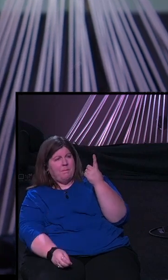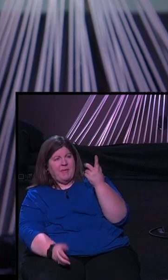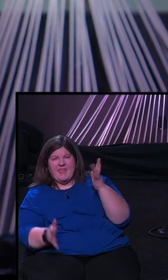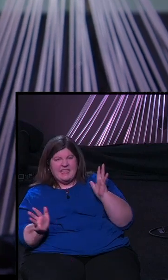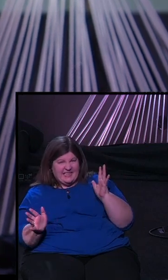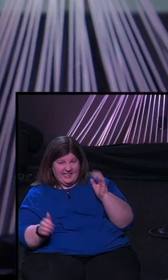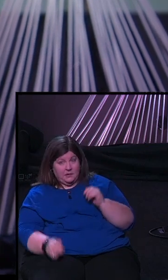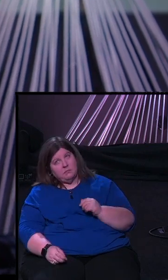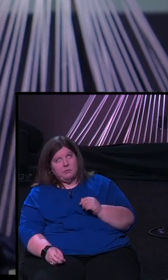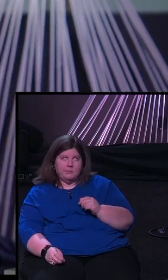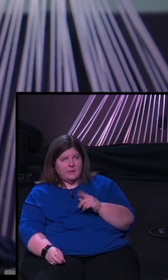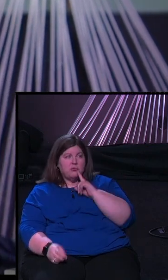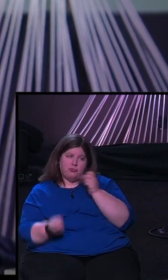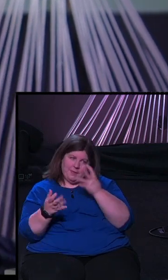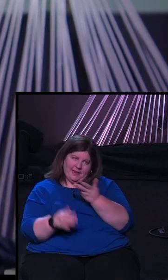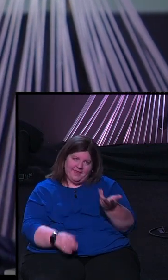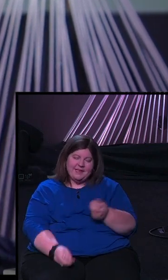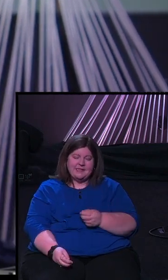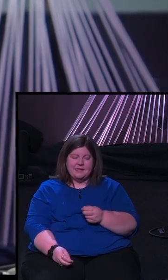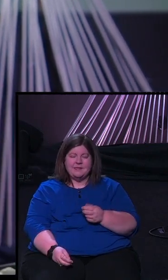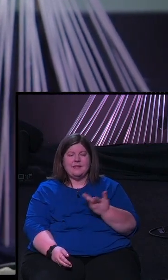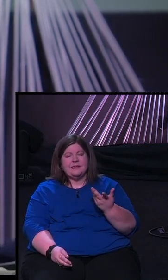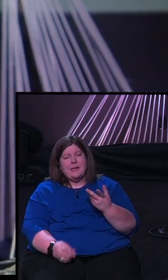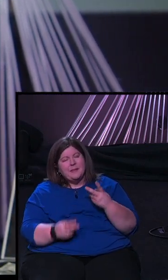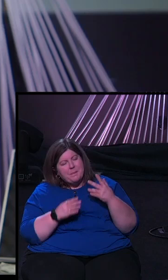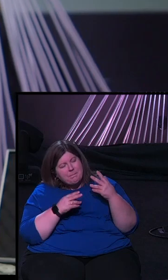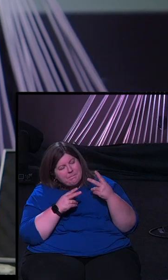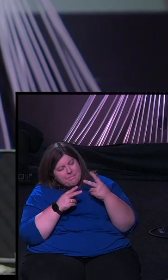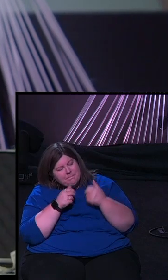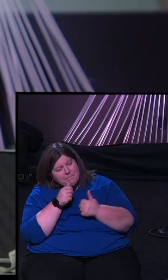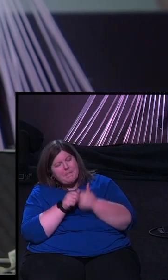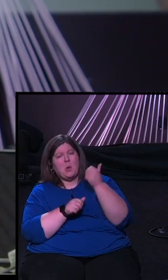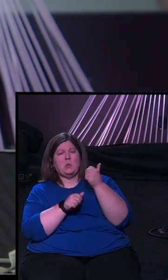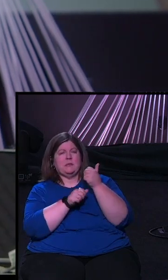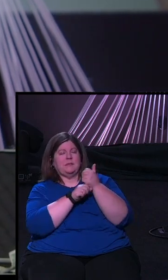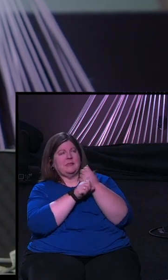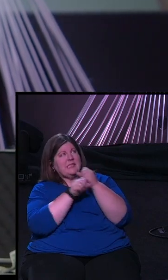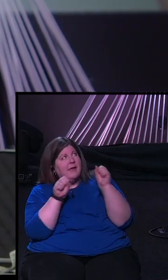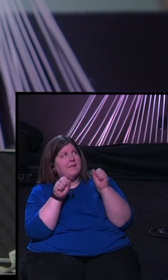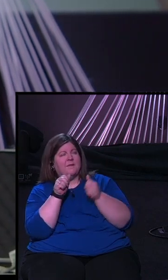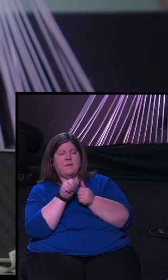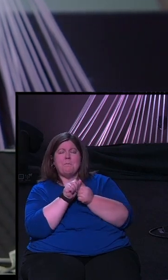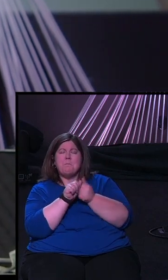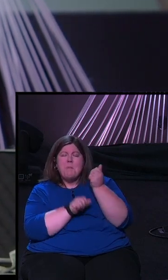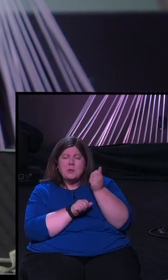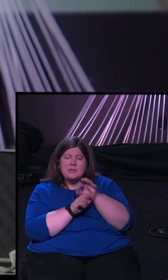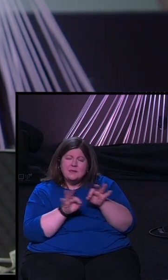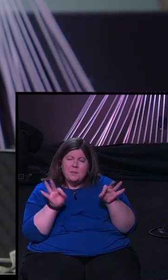That's true about a lot of things. You're no more secure. You're no more significant. You're no more